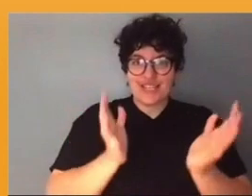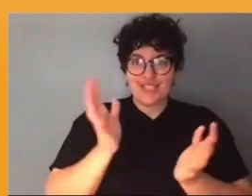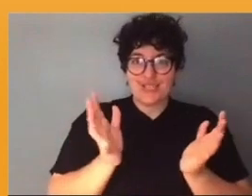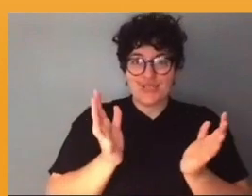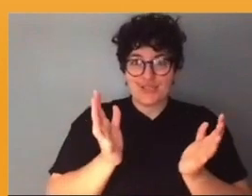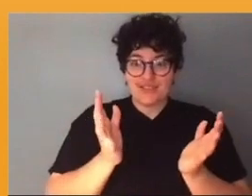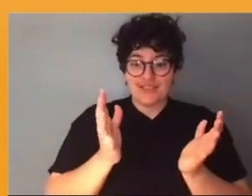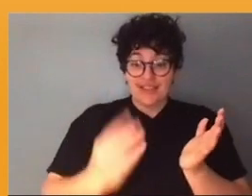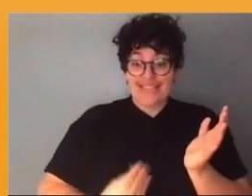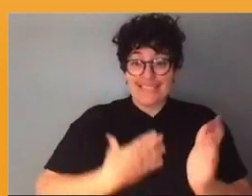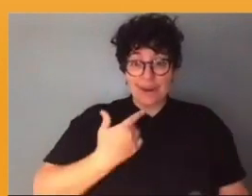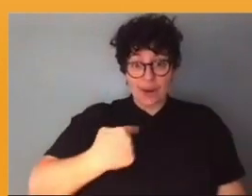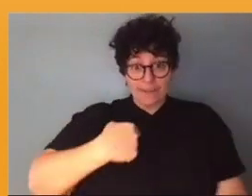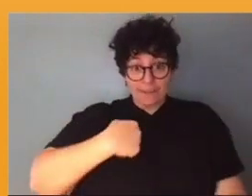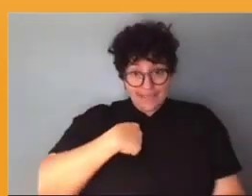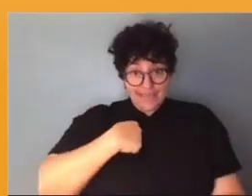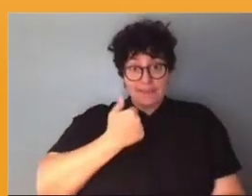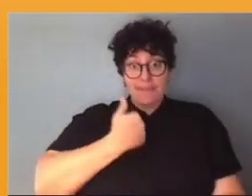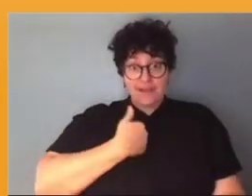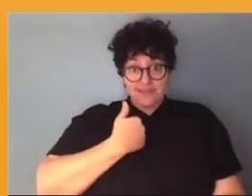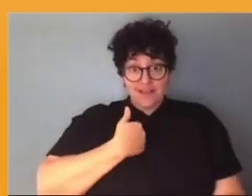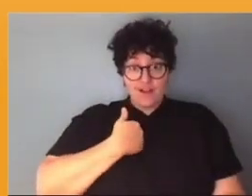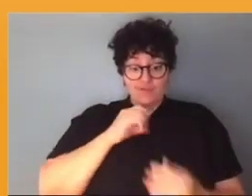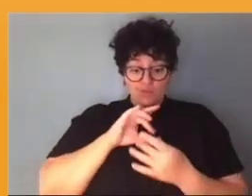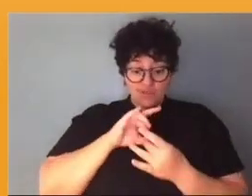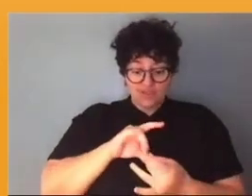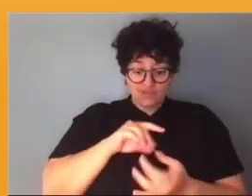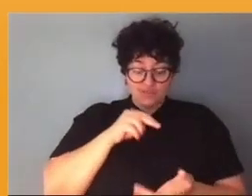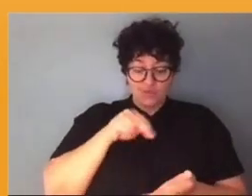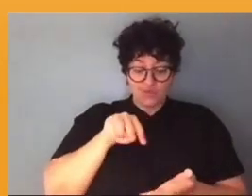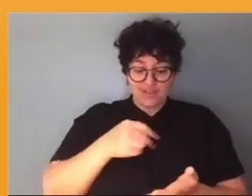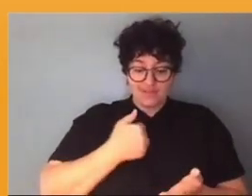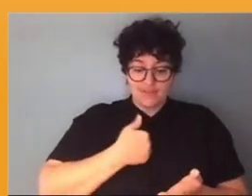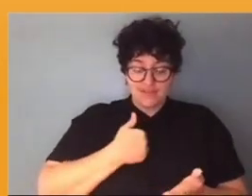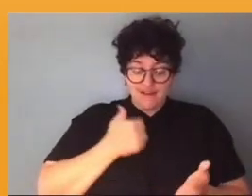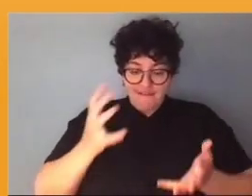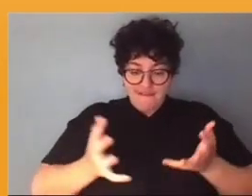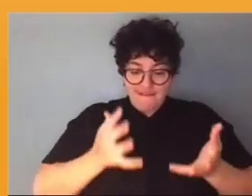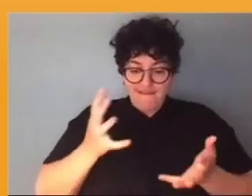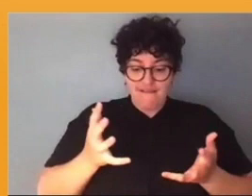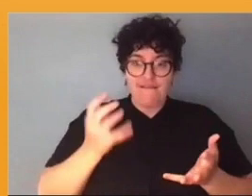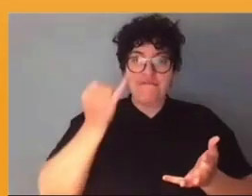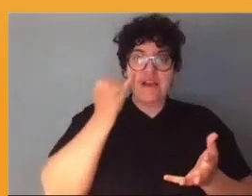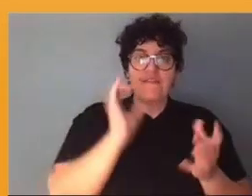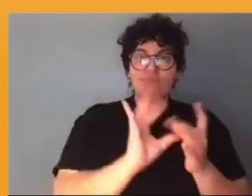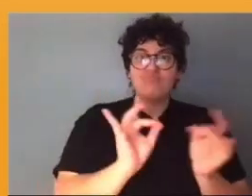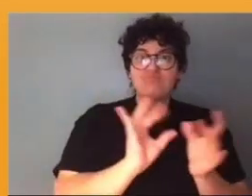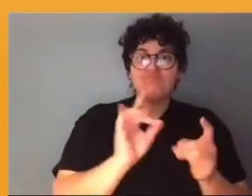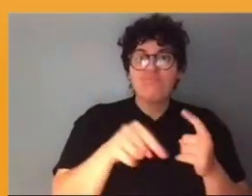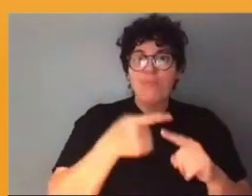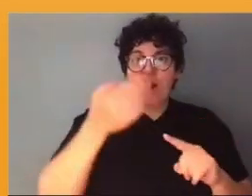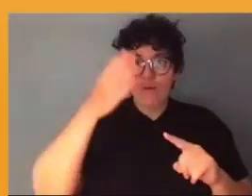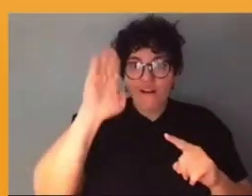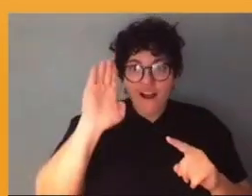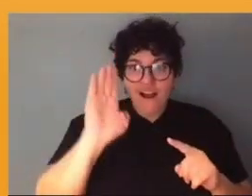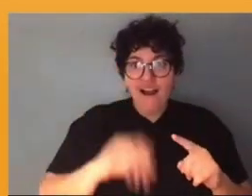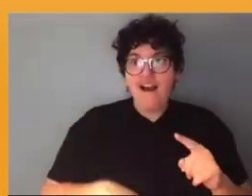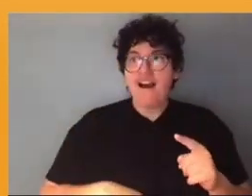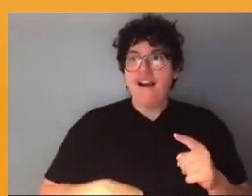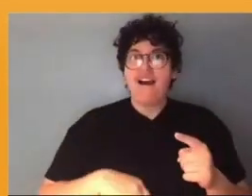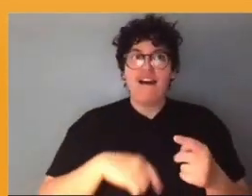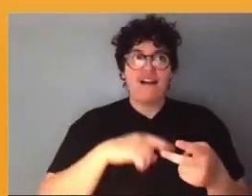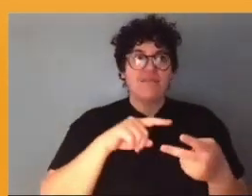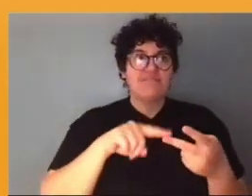a relationship with my dance, whether I'm talking about a god or, you know, a